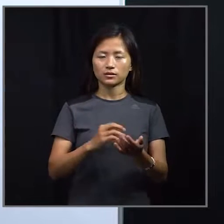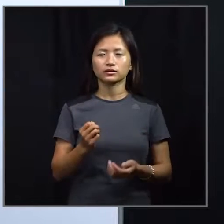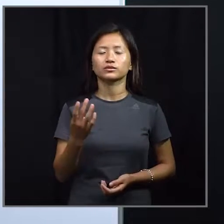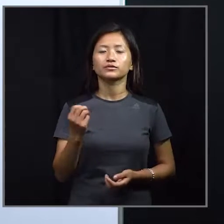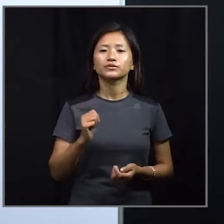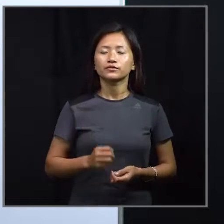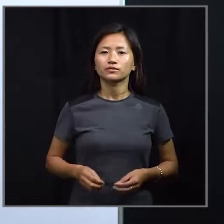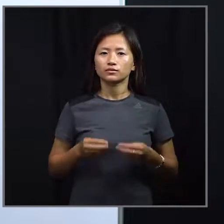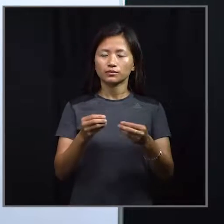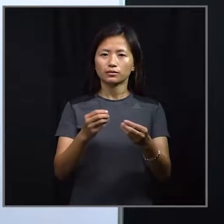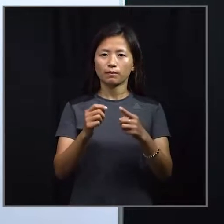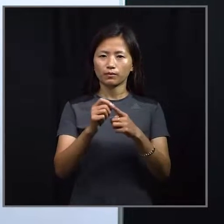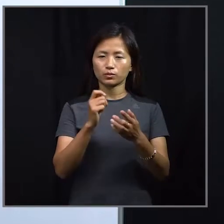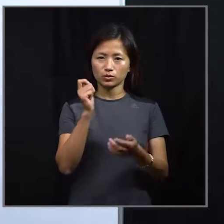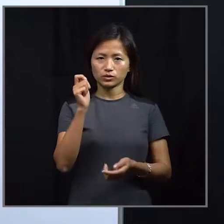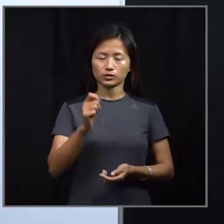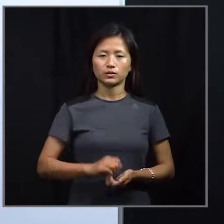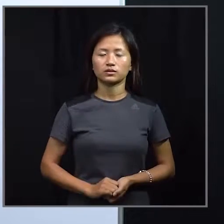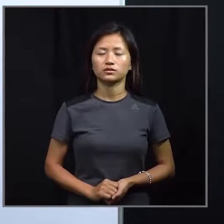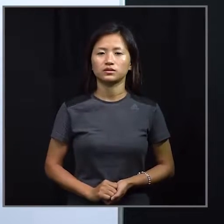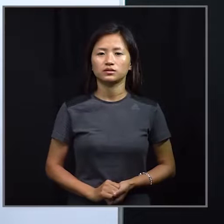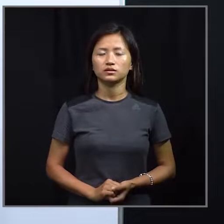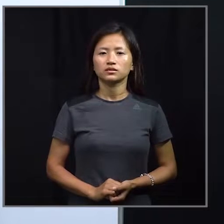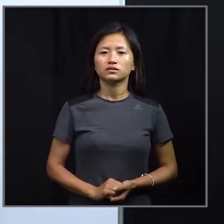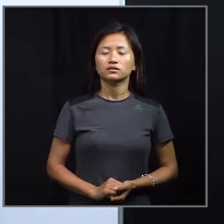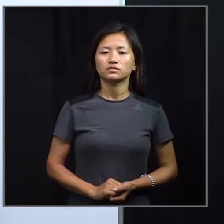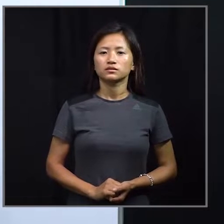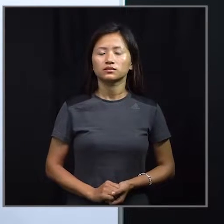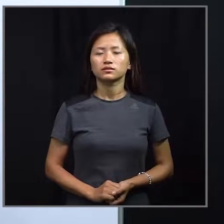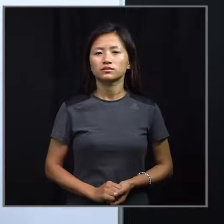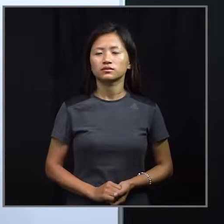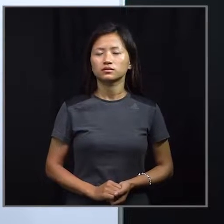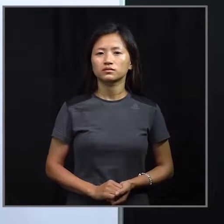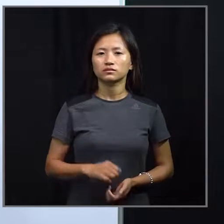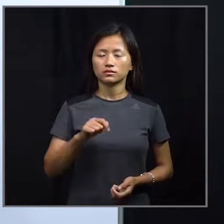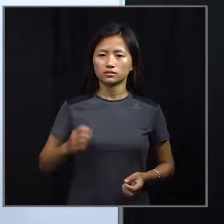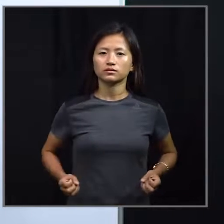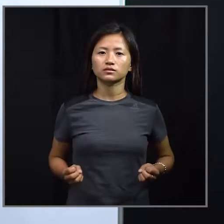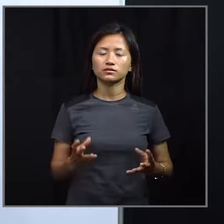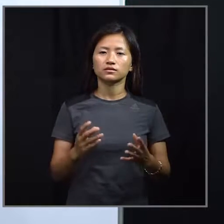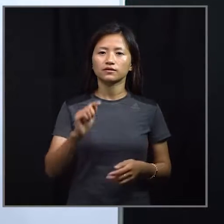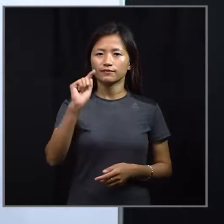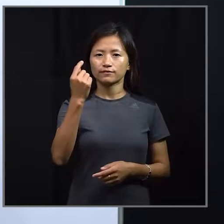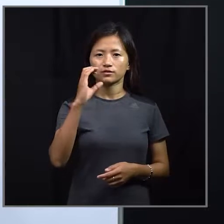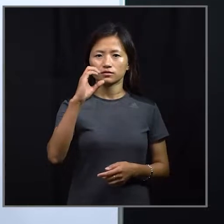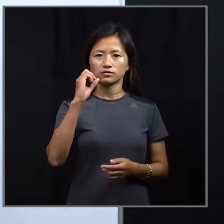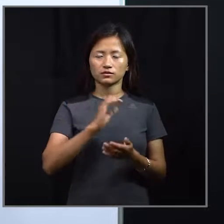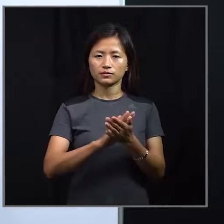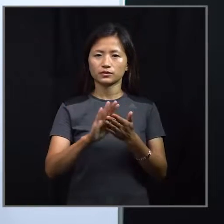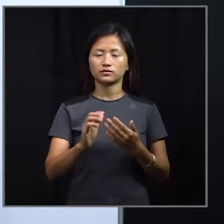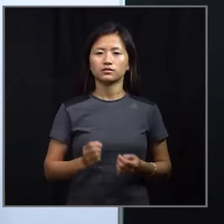will be internal. Understood? So we are now starting with the first chapter under